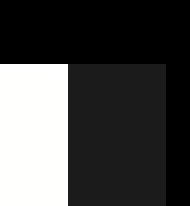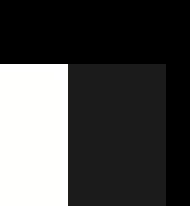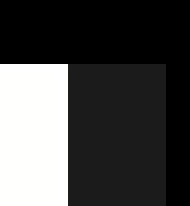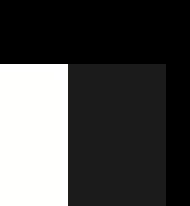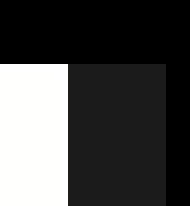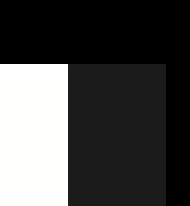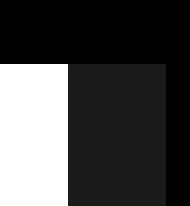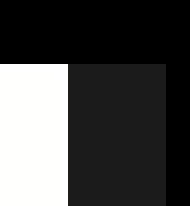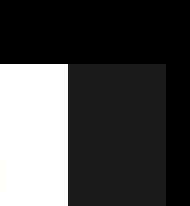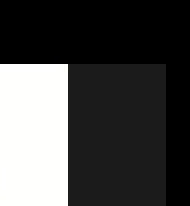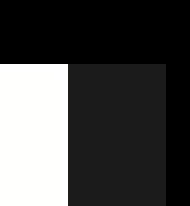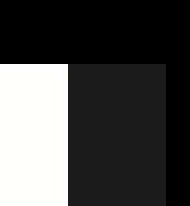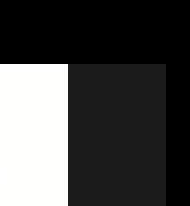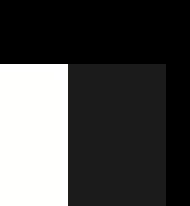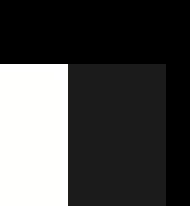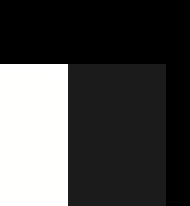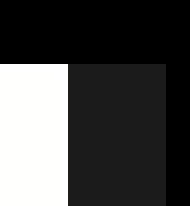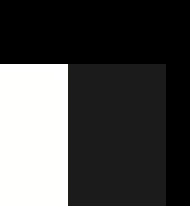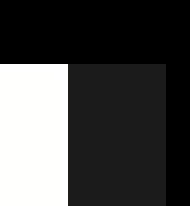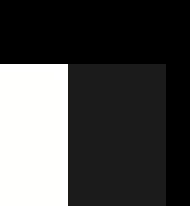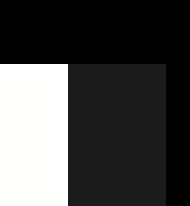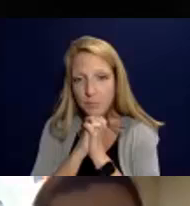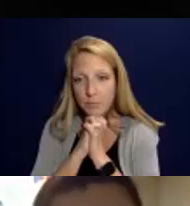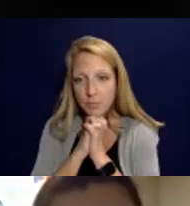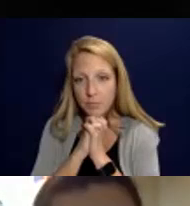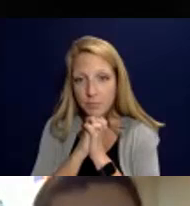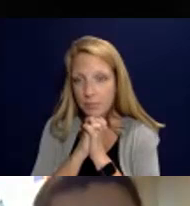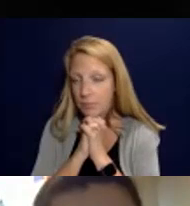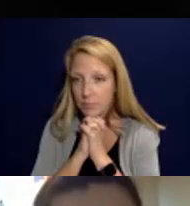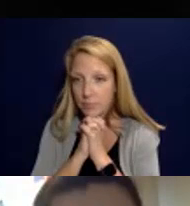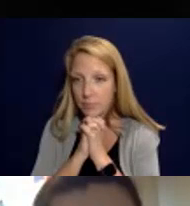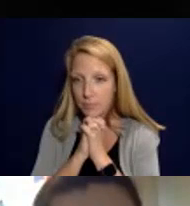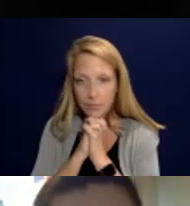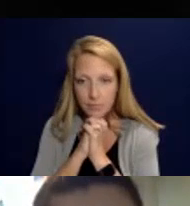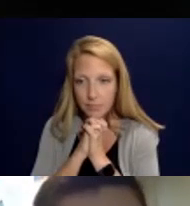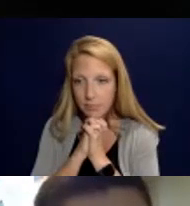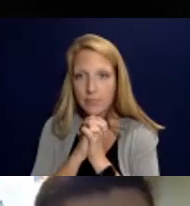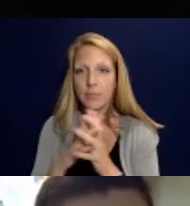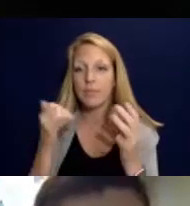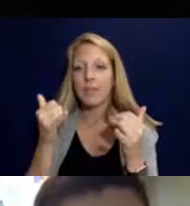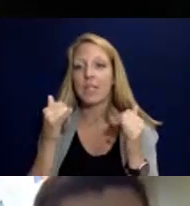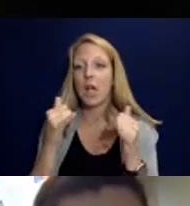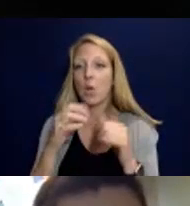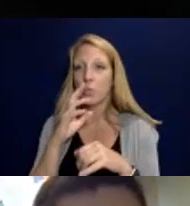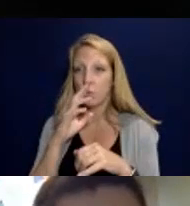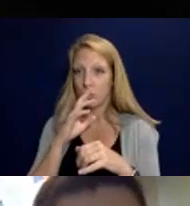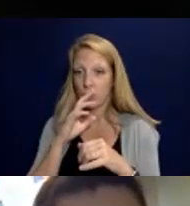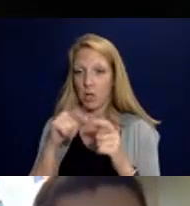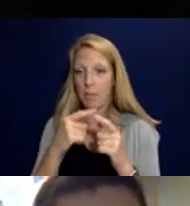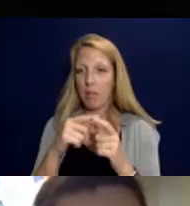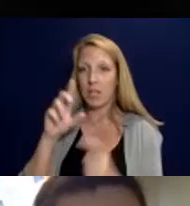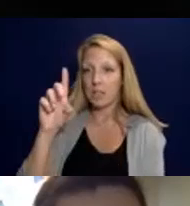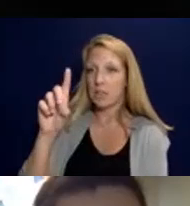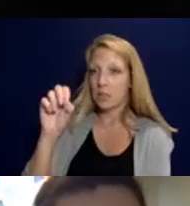Okay. Well, let's go back to the Lewis, the dot structures. Okay. We ended